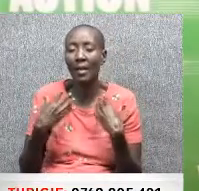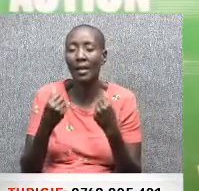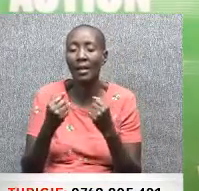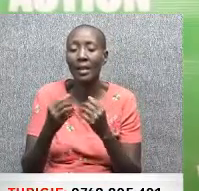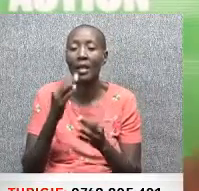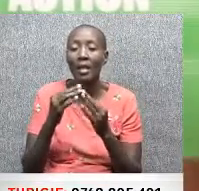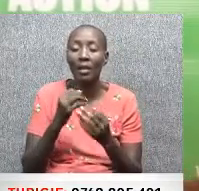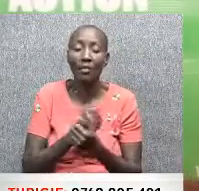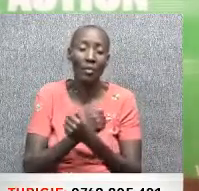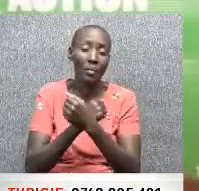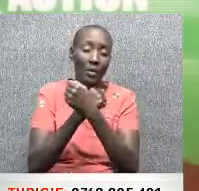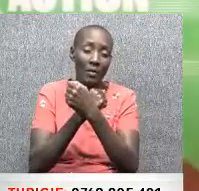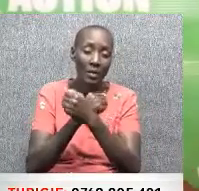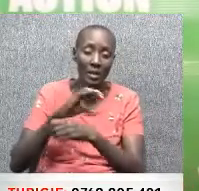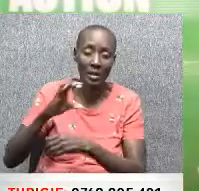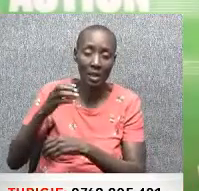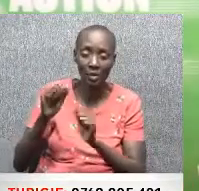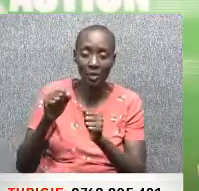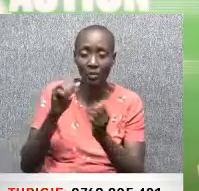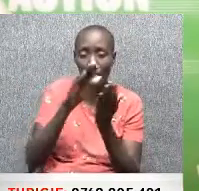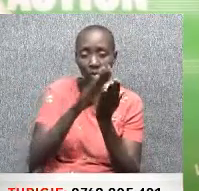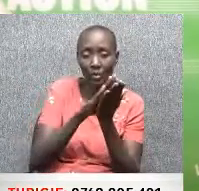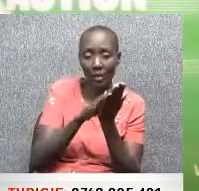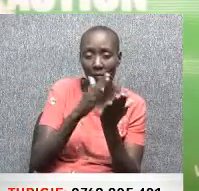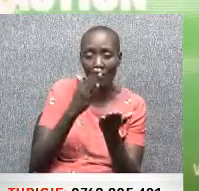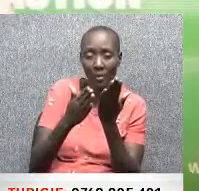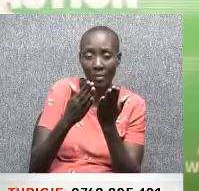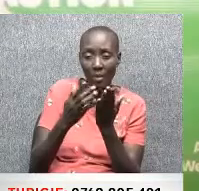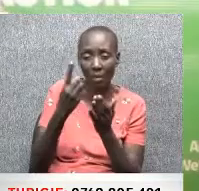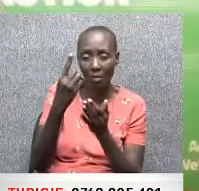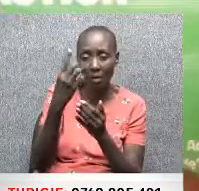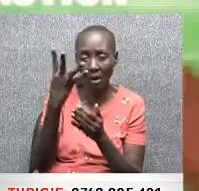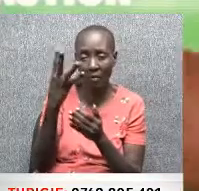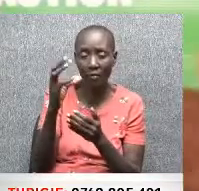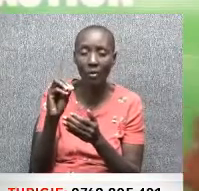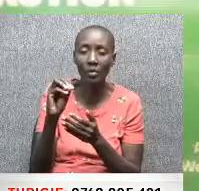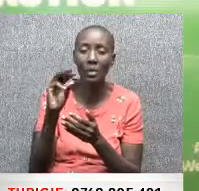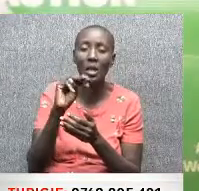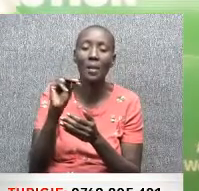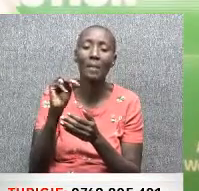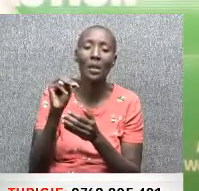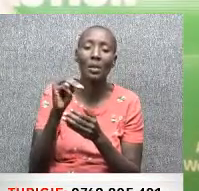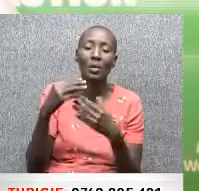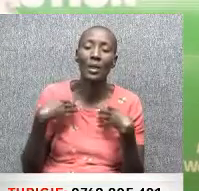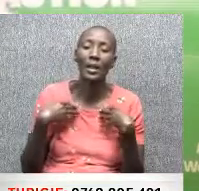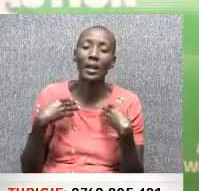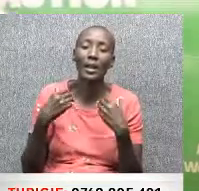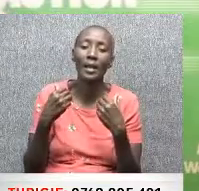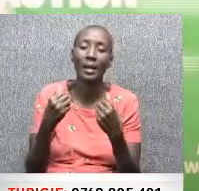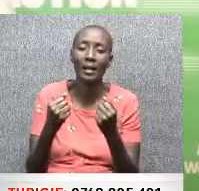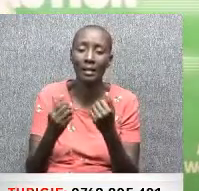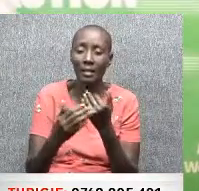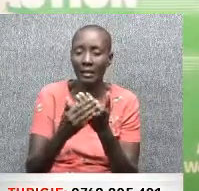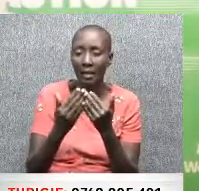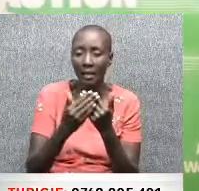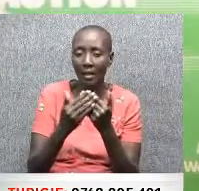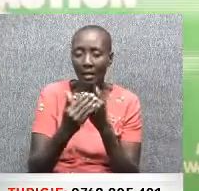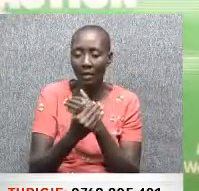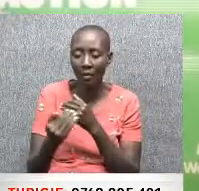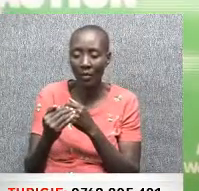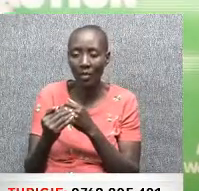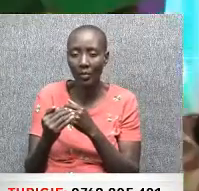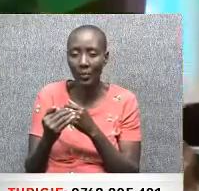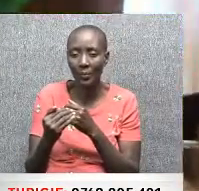infections, the county is able to save at least 140 million in terms of healthcare cost for the citizens of Kisumu